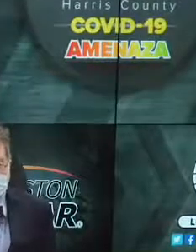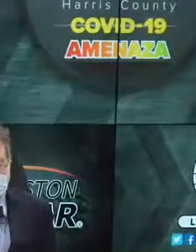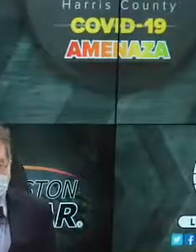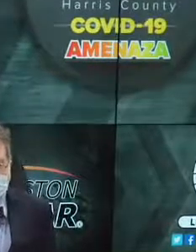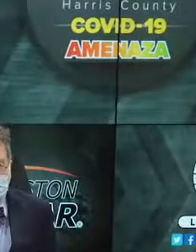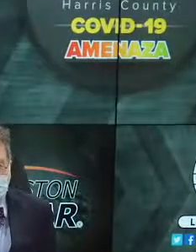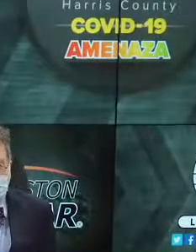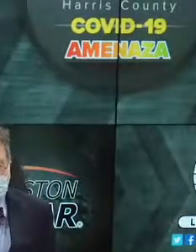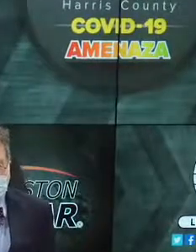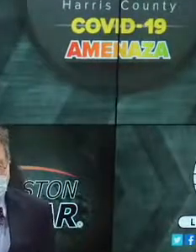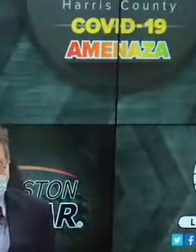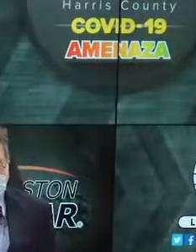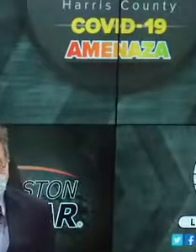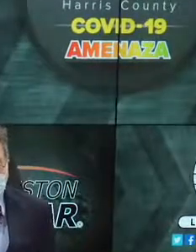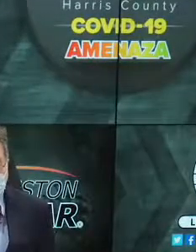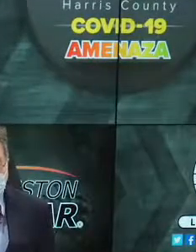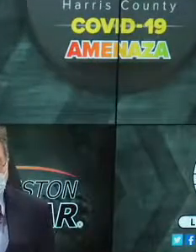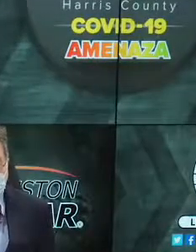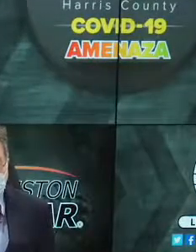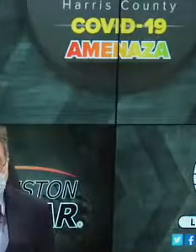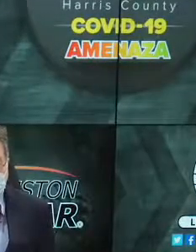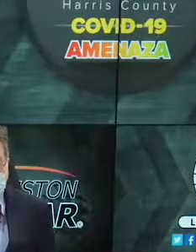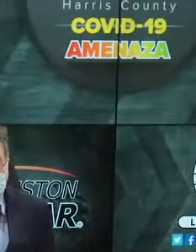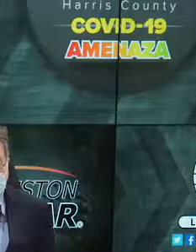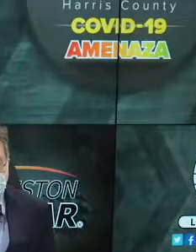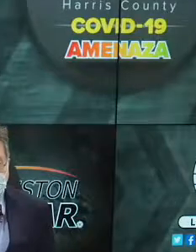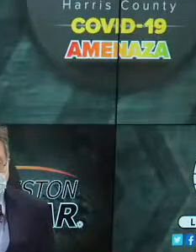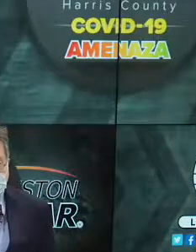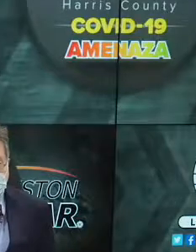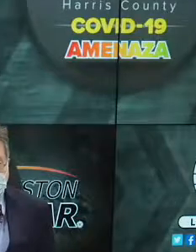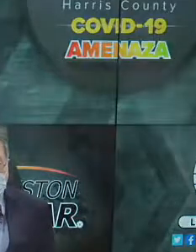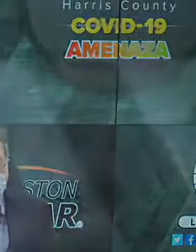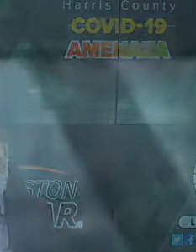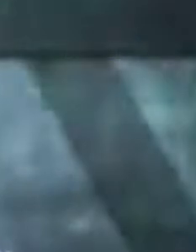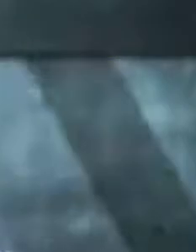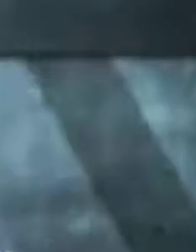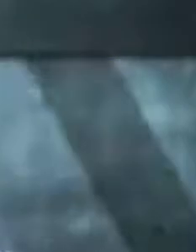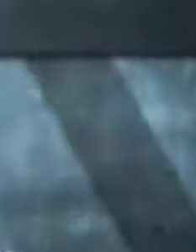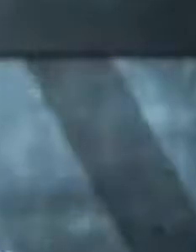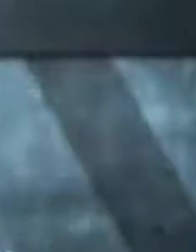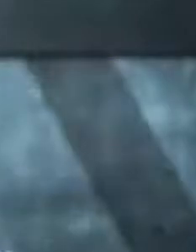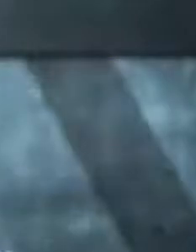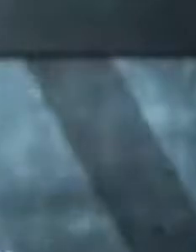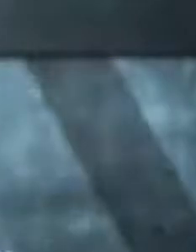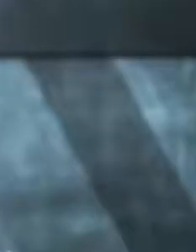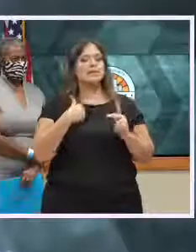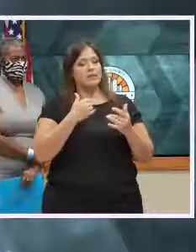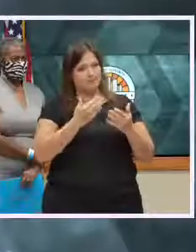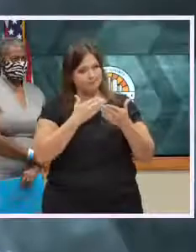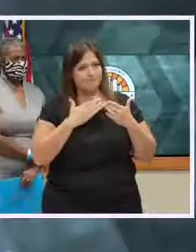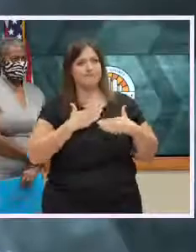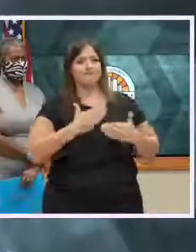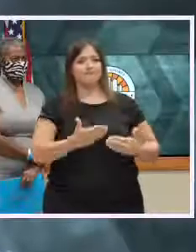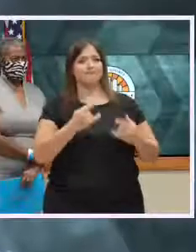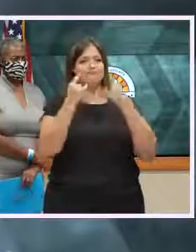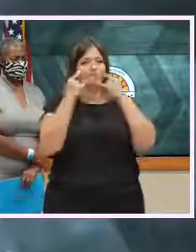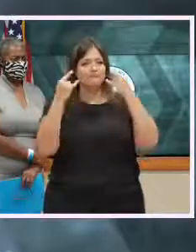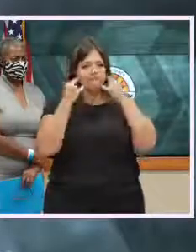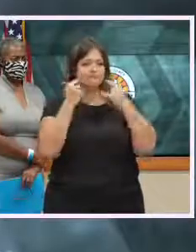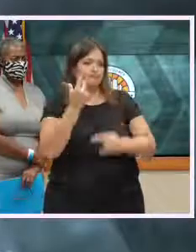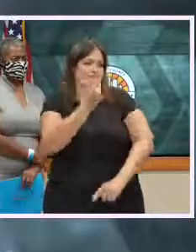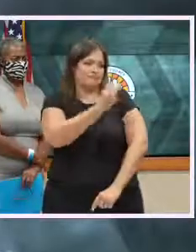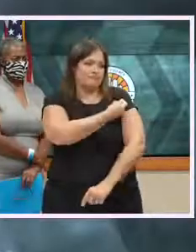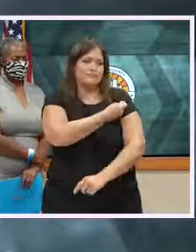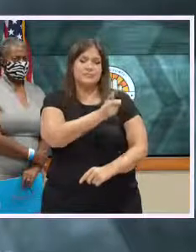the actions of responsible, patriotic people in the community. So I ask that those same people help us out